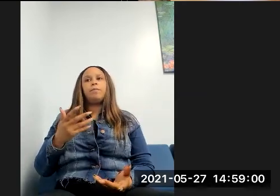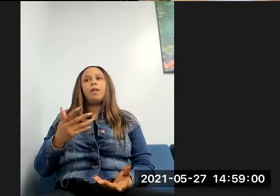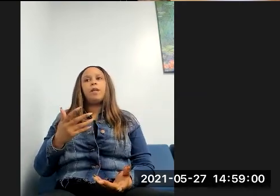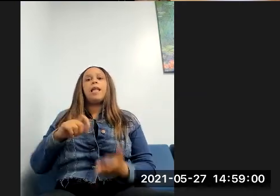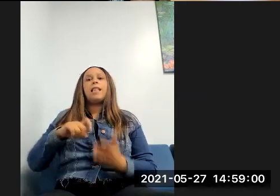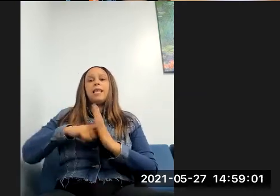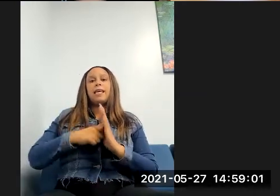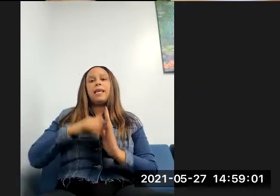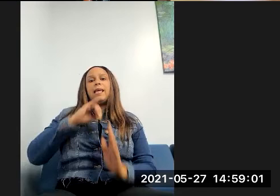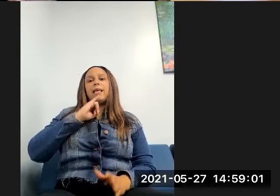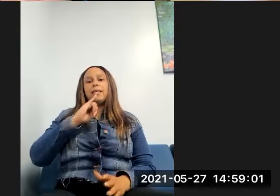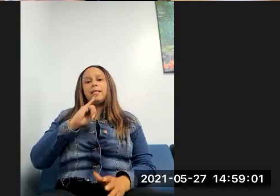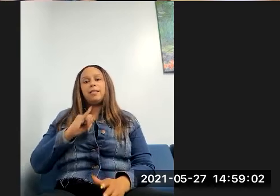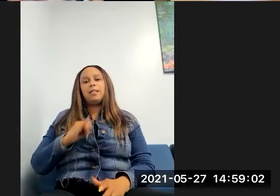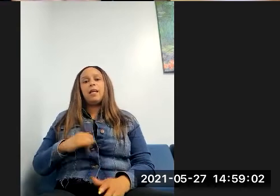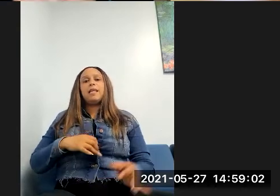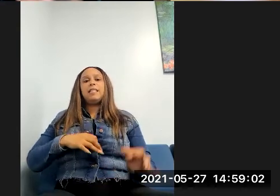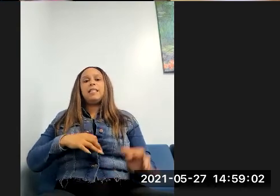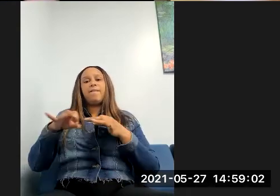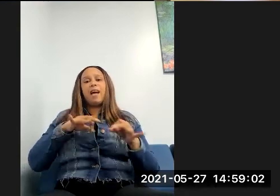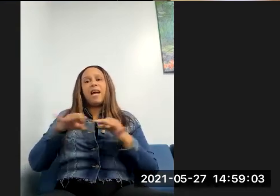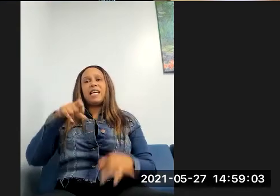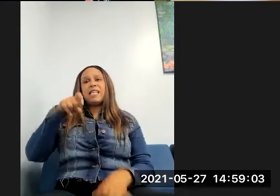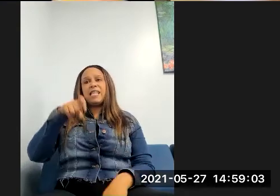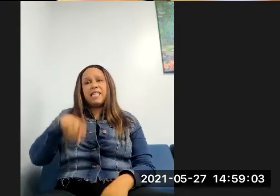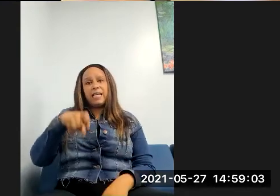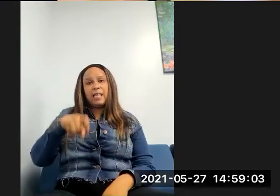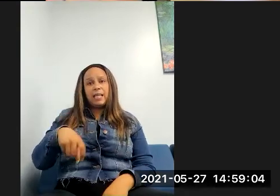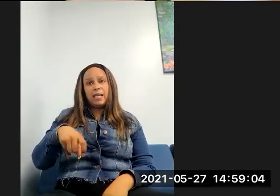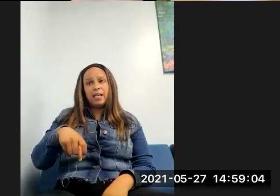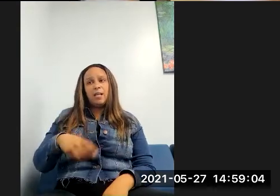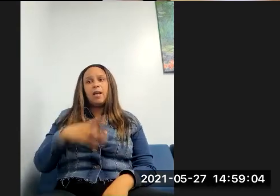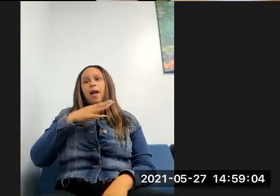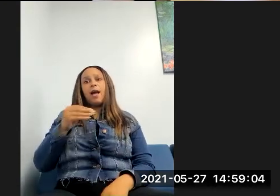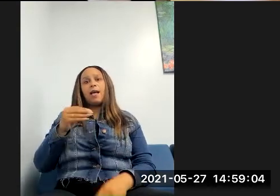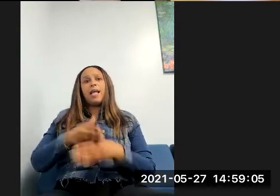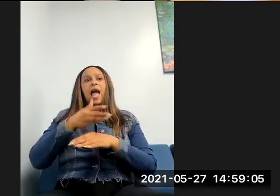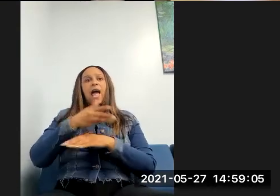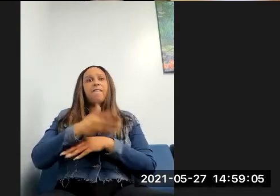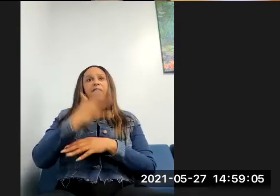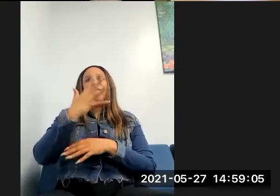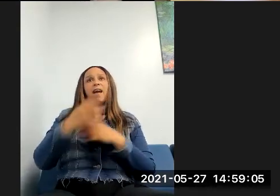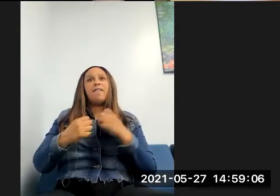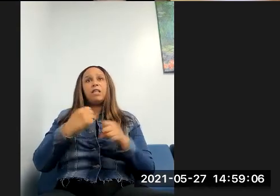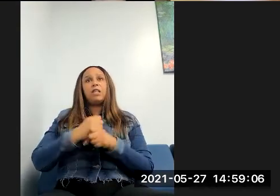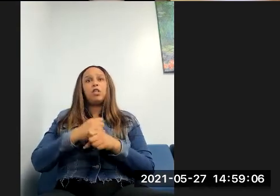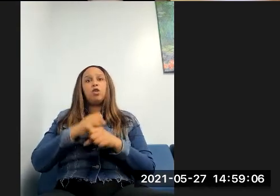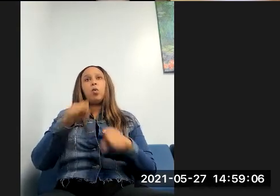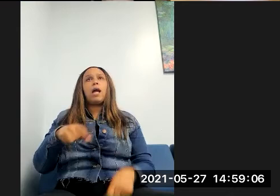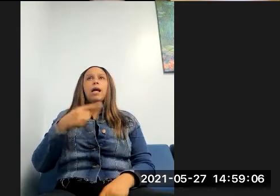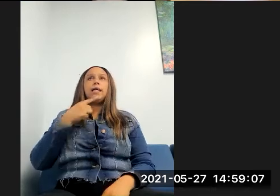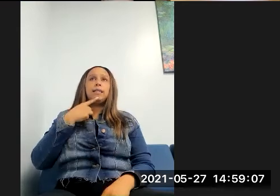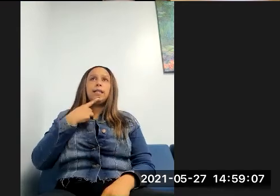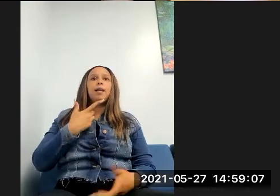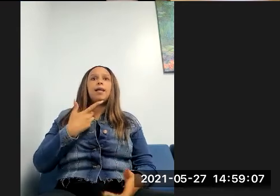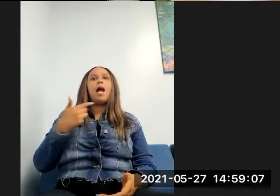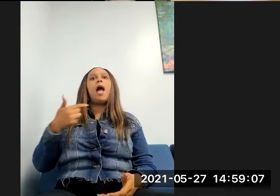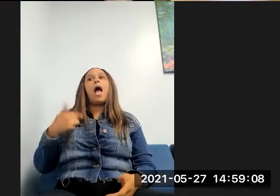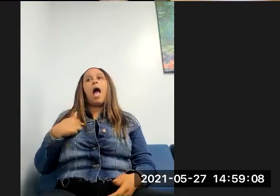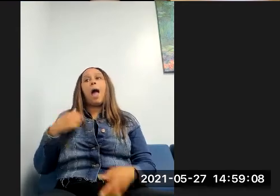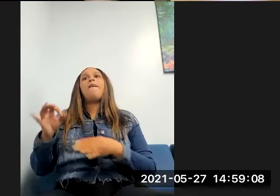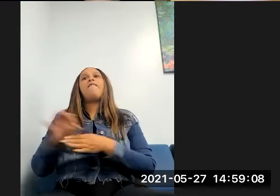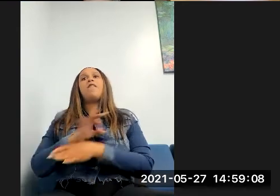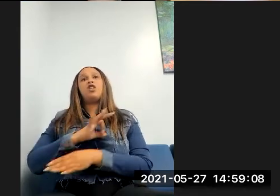is defining the need. And after 5 years, you can say, I'm functional